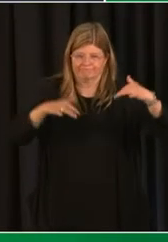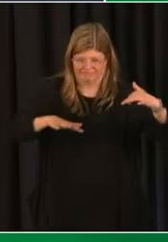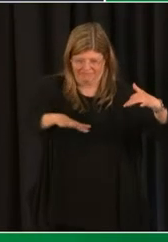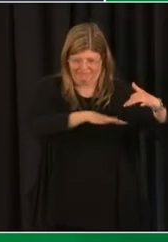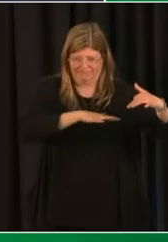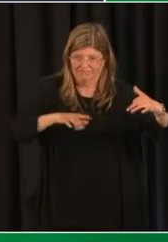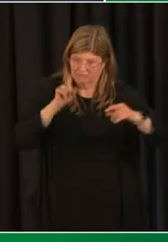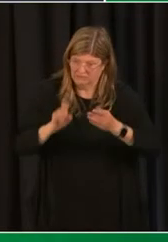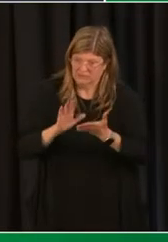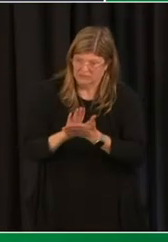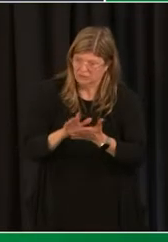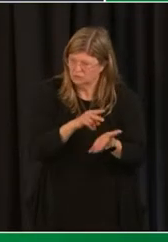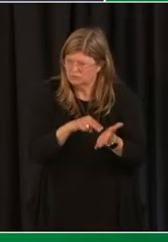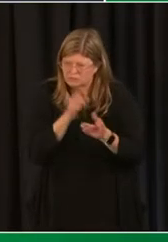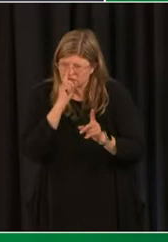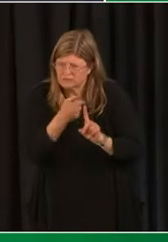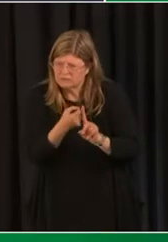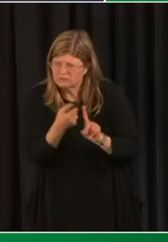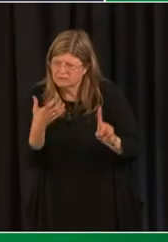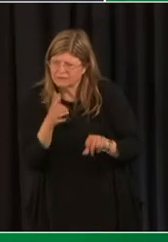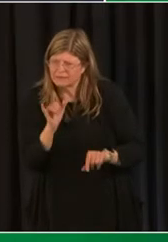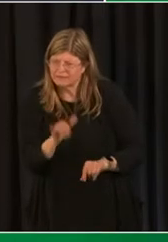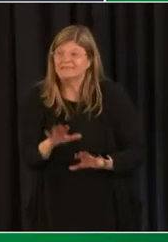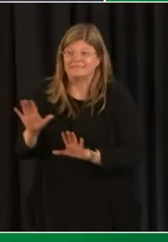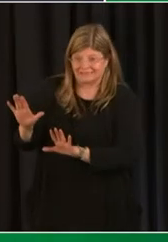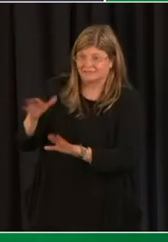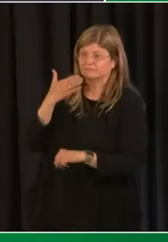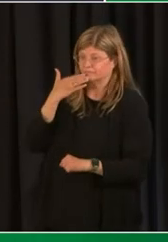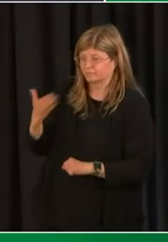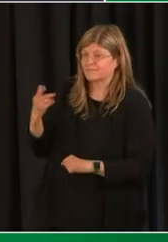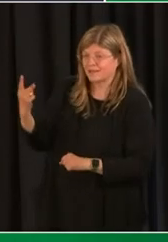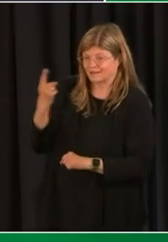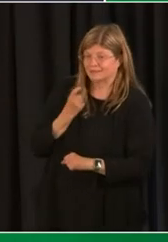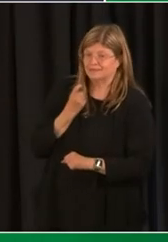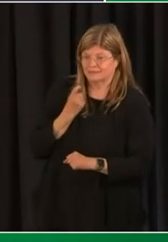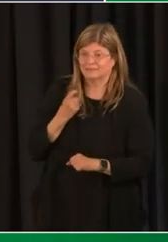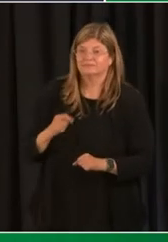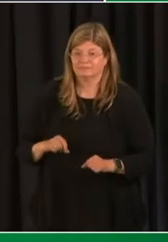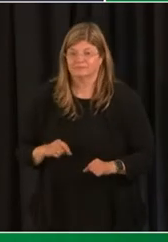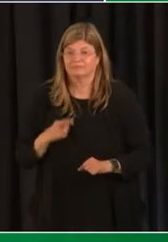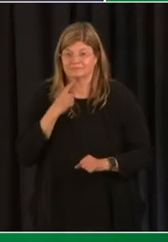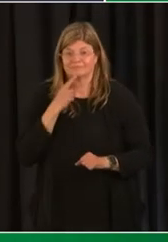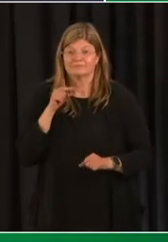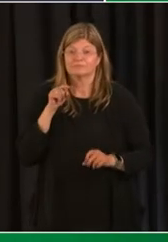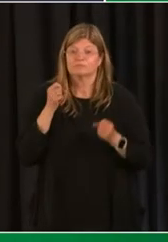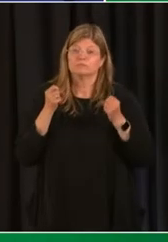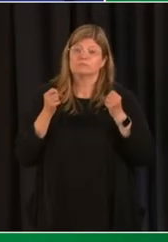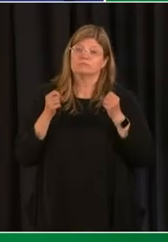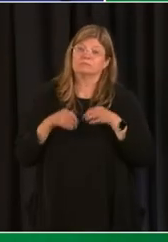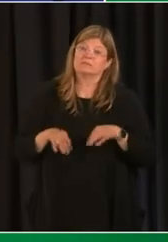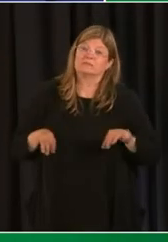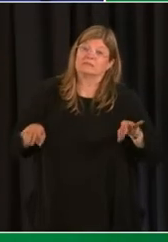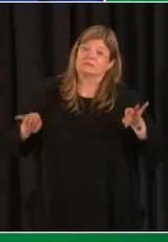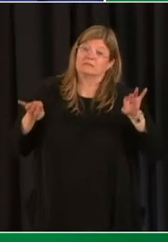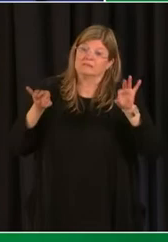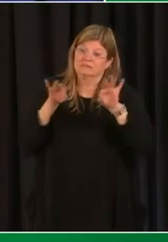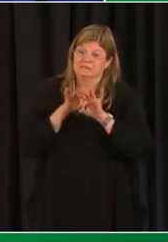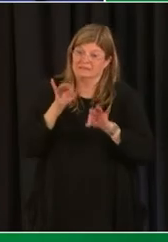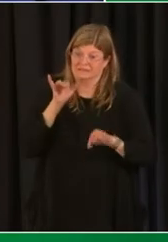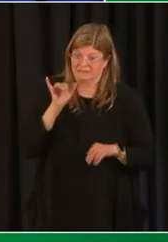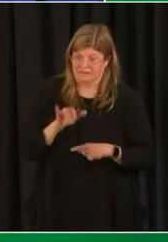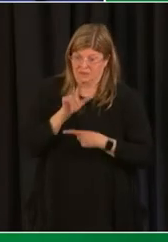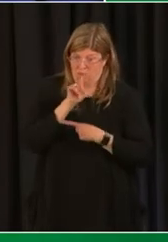on Facebook about that. Yes, thank you very much for that question, because it's so important